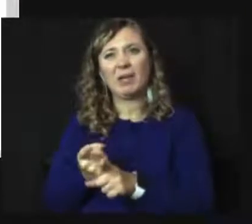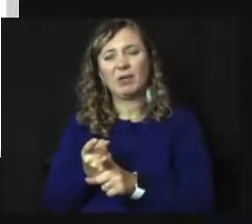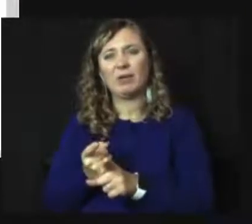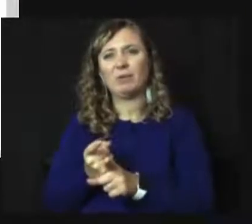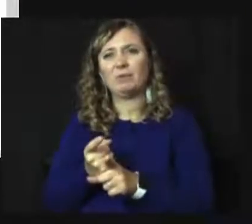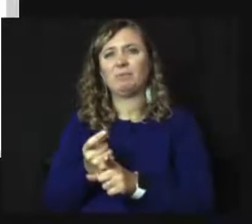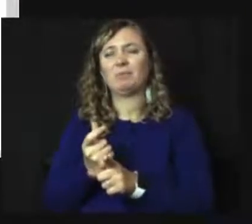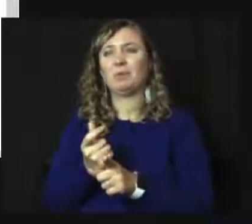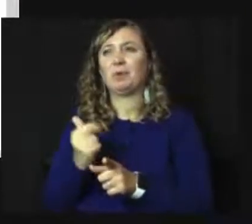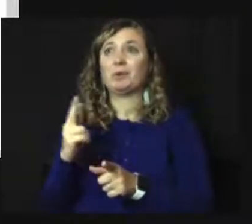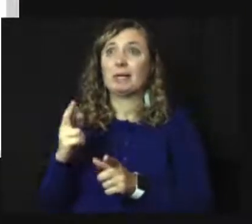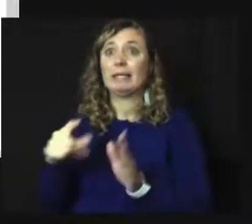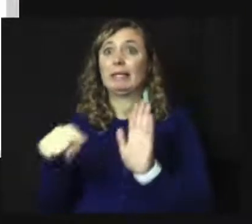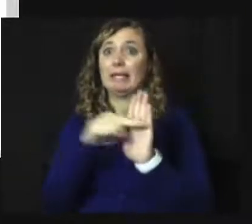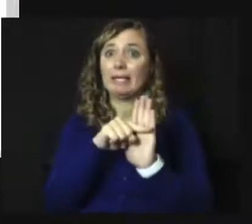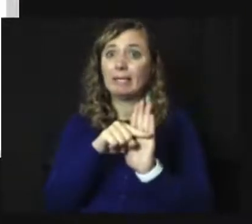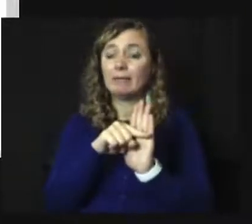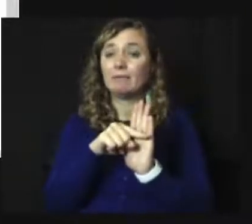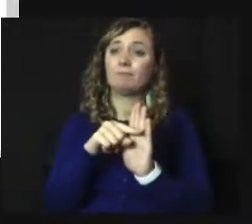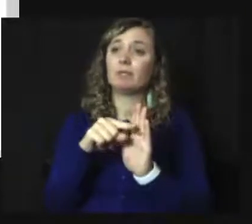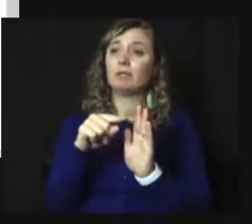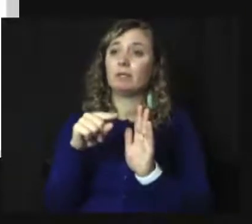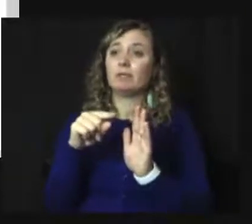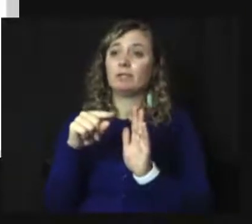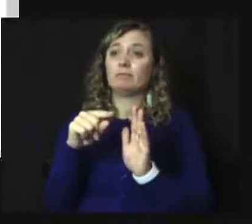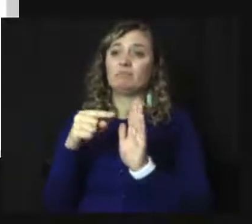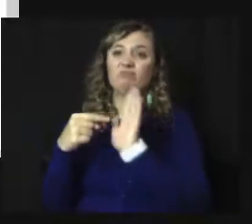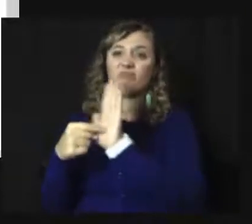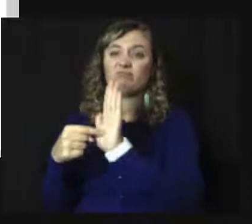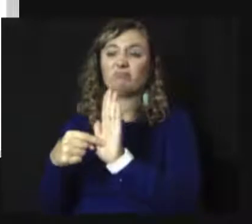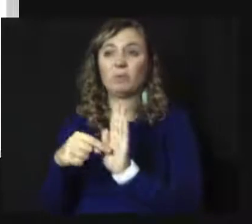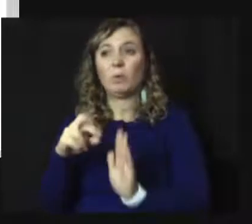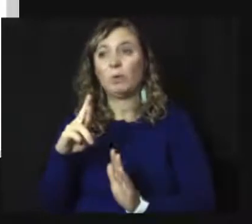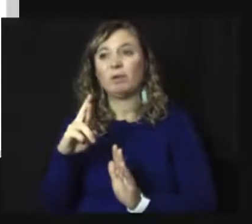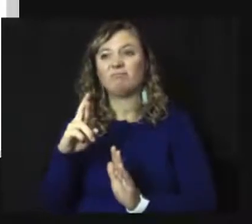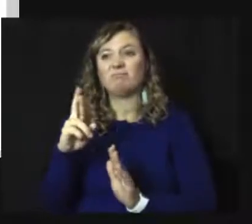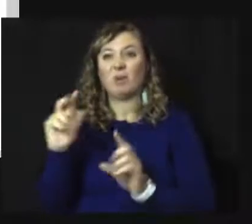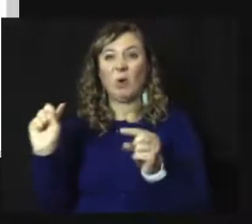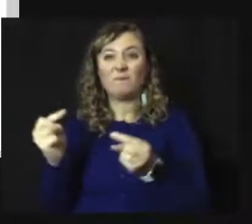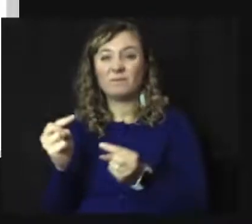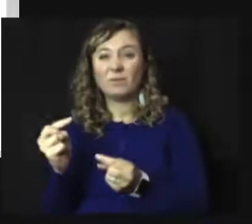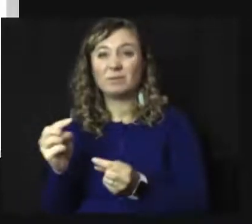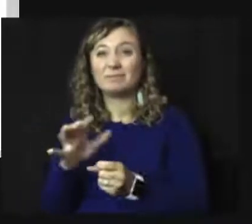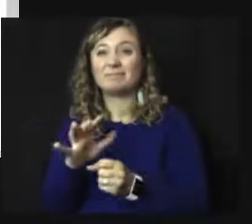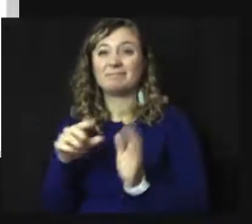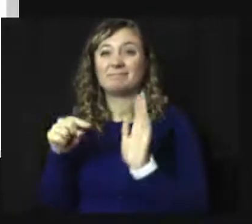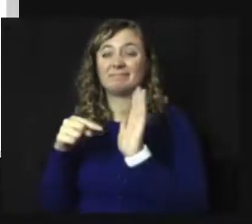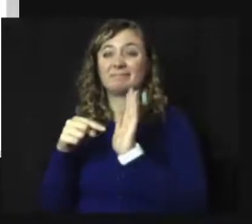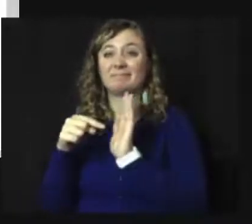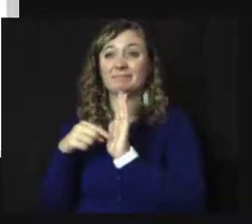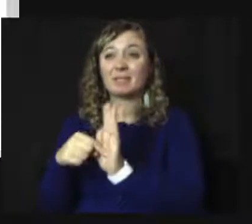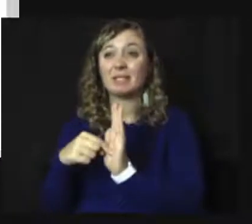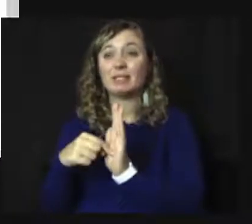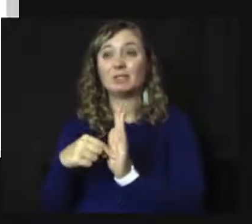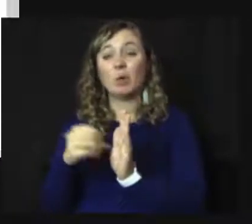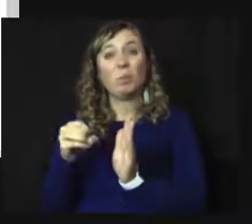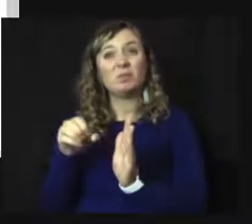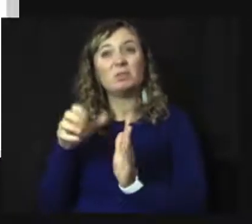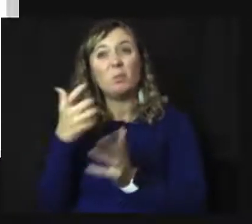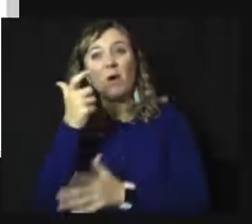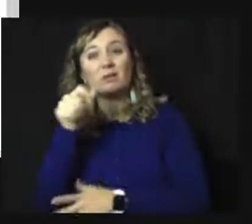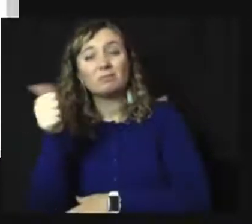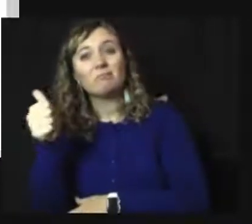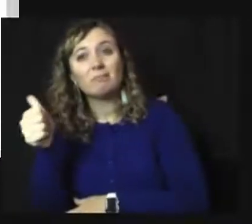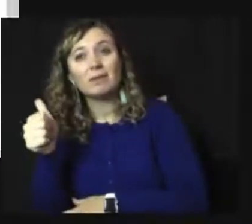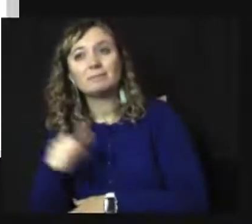or a harmful portrayal. Let's watch something else. And I think on the flip side, I think it's also helpful to kind of